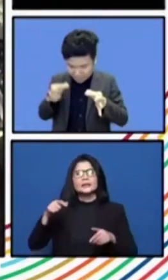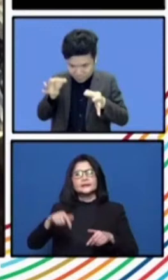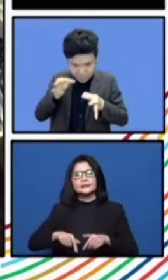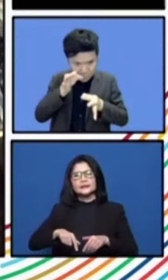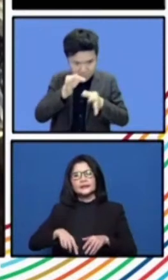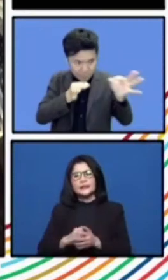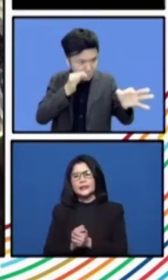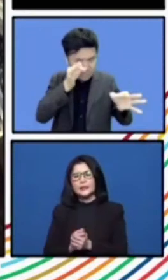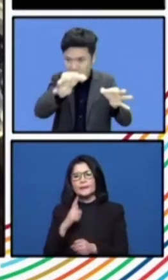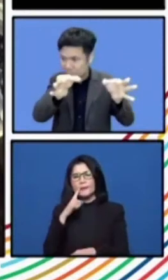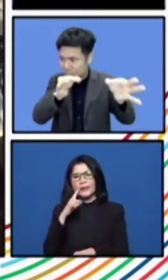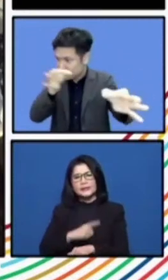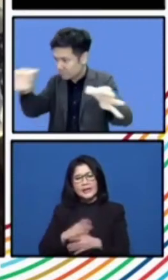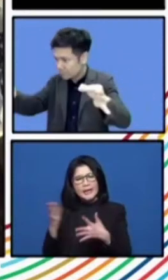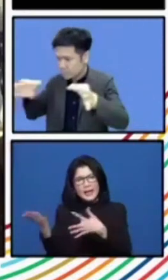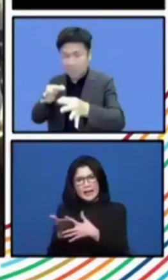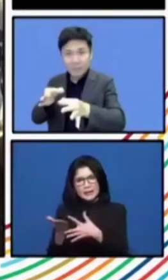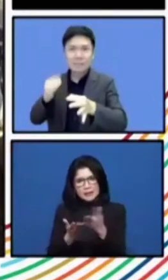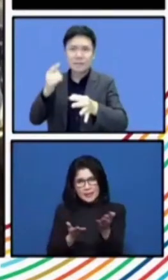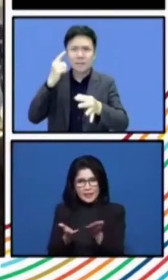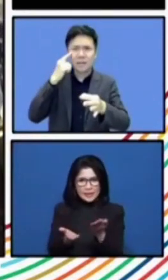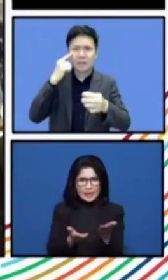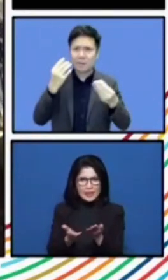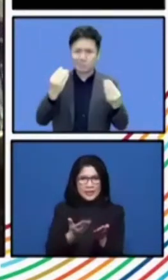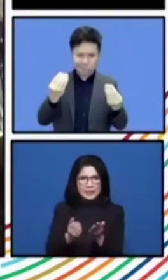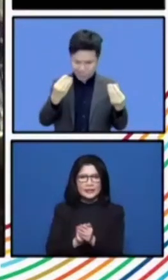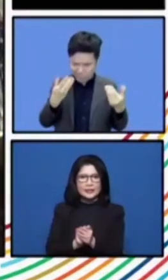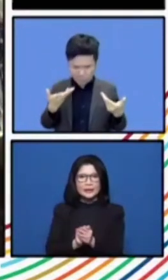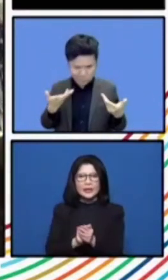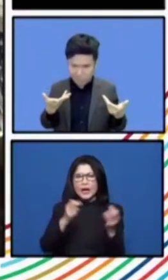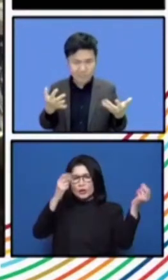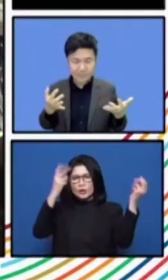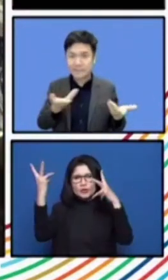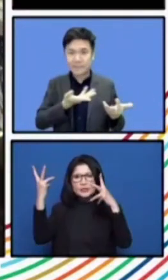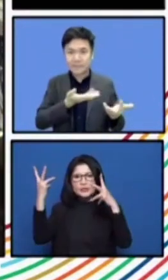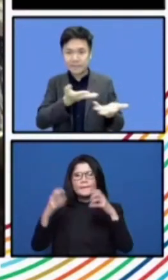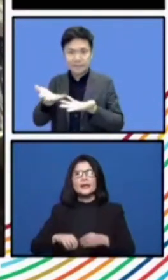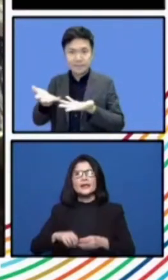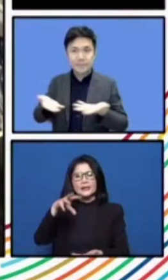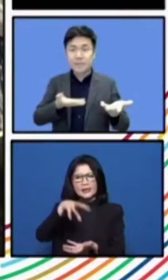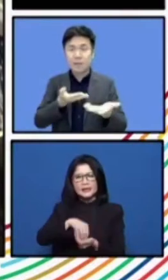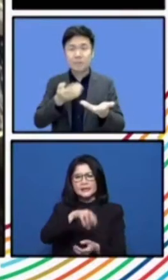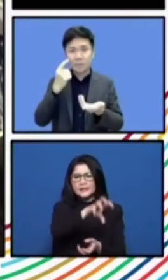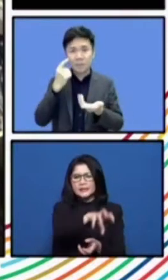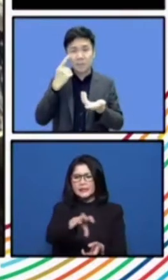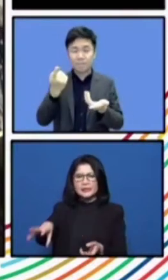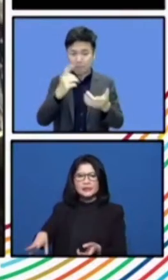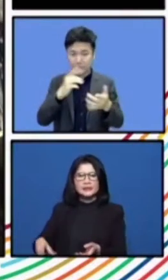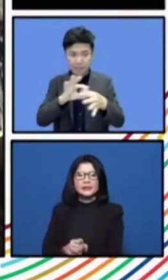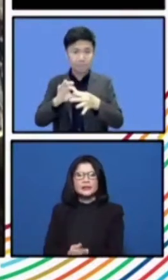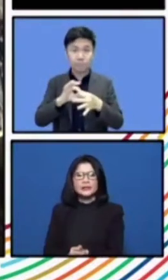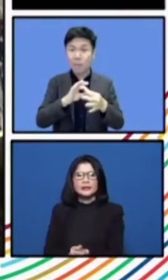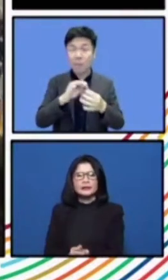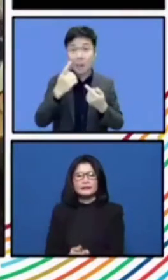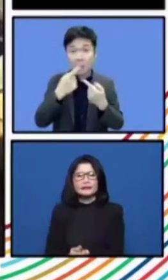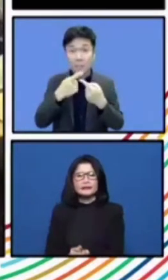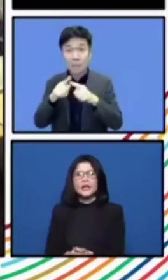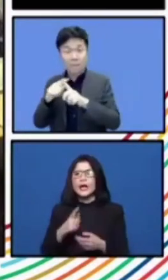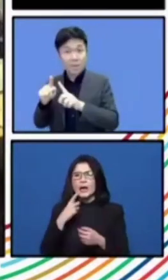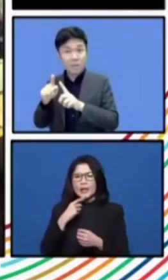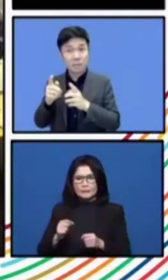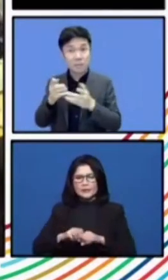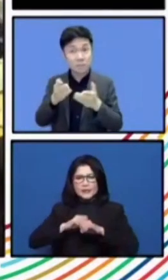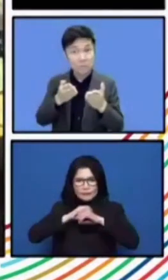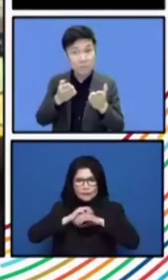decentralization concept should not only be limited to Distributing responsibilities of service Provisions within the system